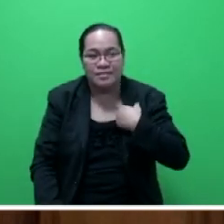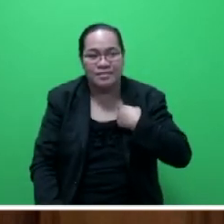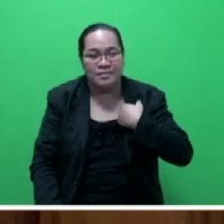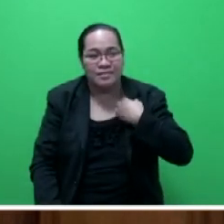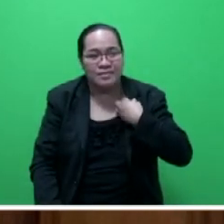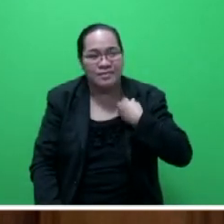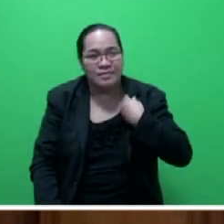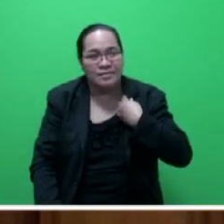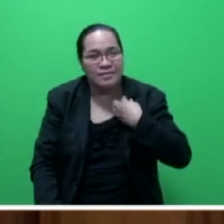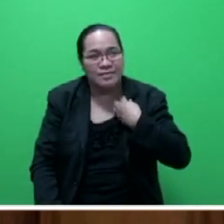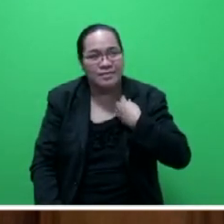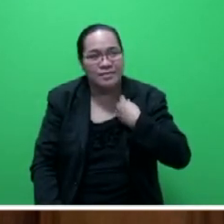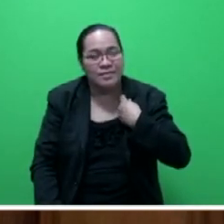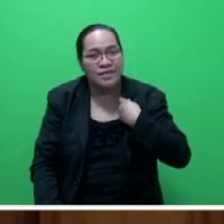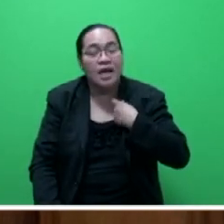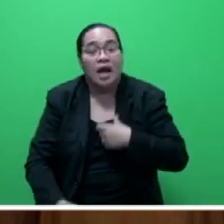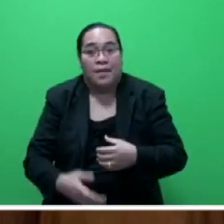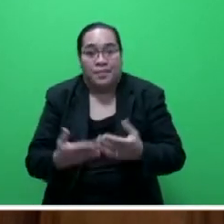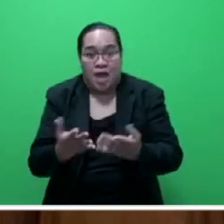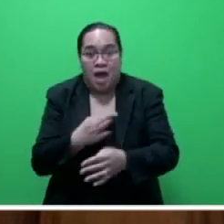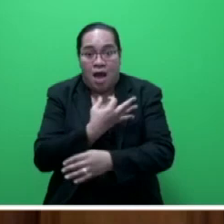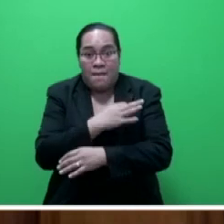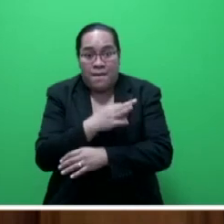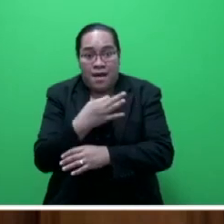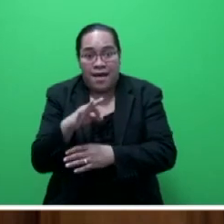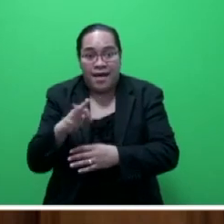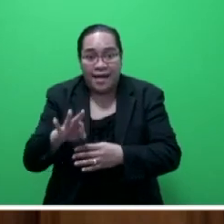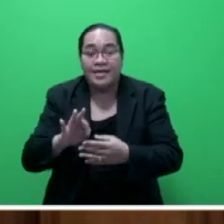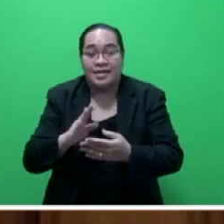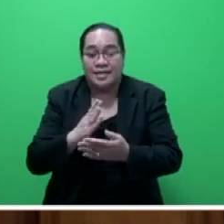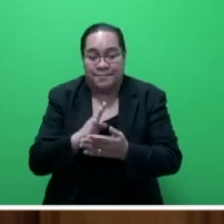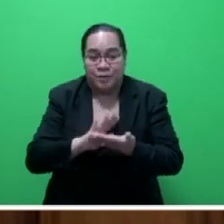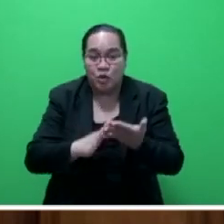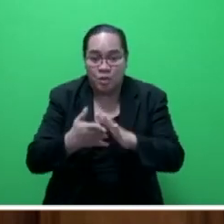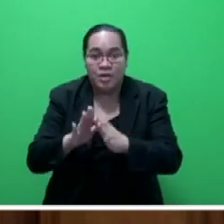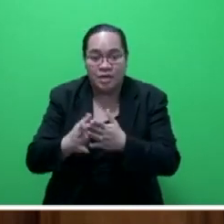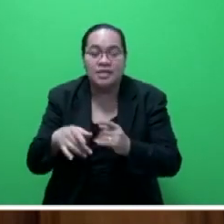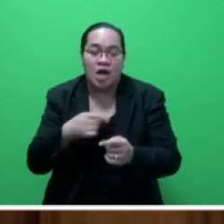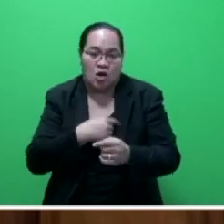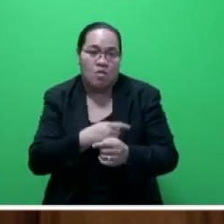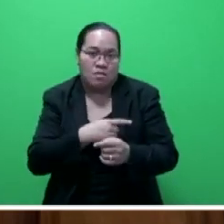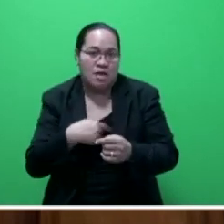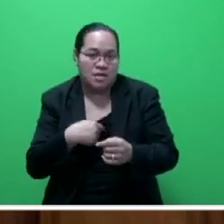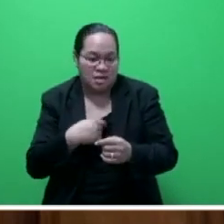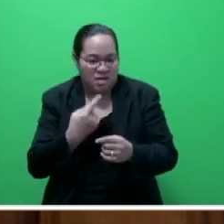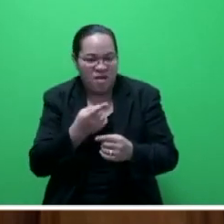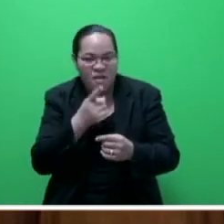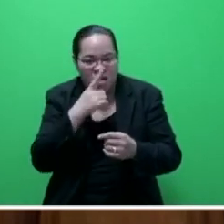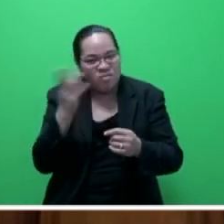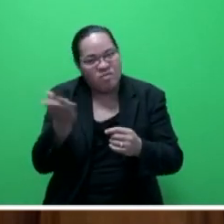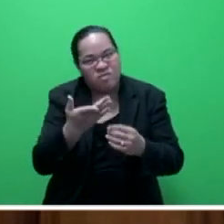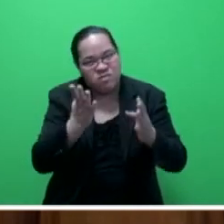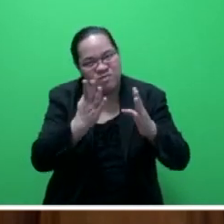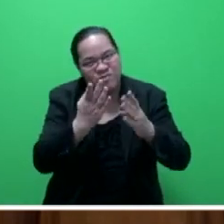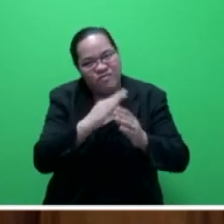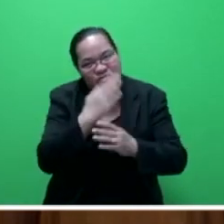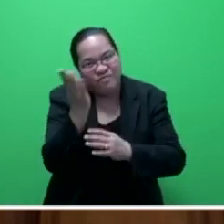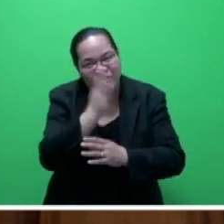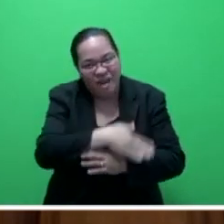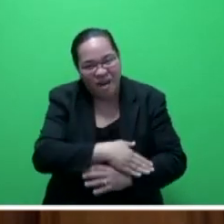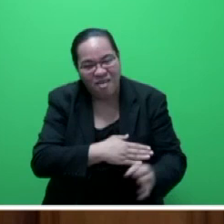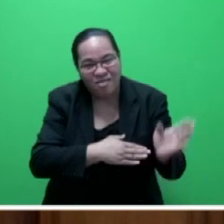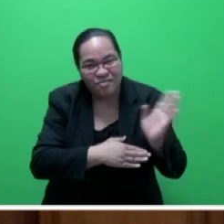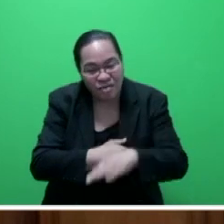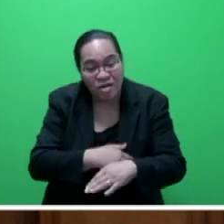While our pine communities are committed to replanting trees that have been felled, it is encouraging to note